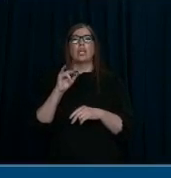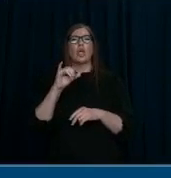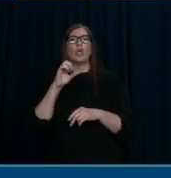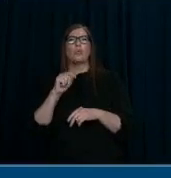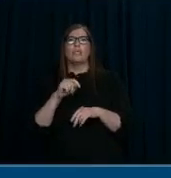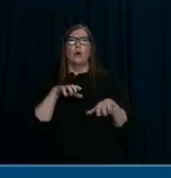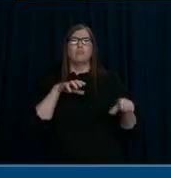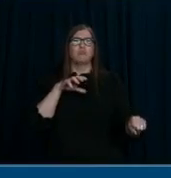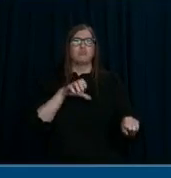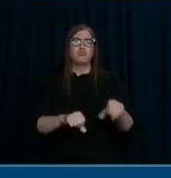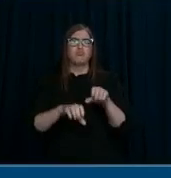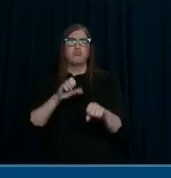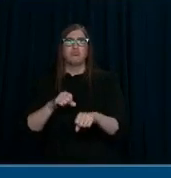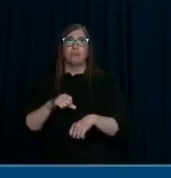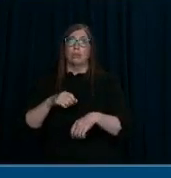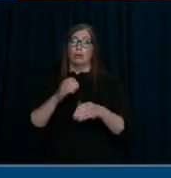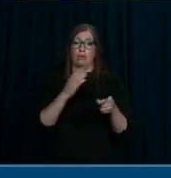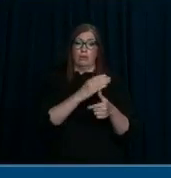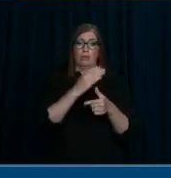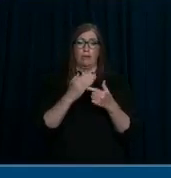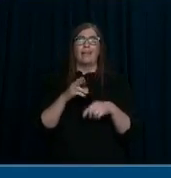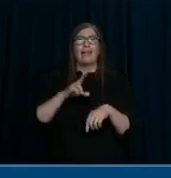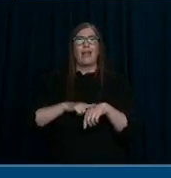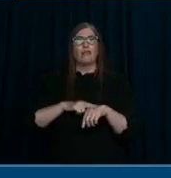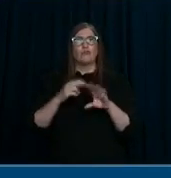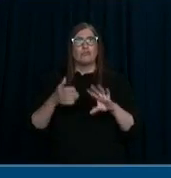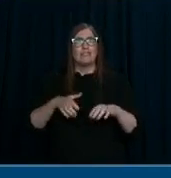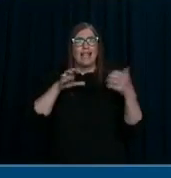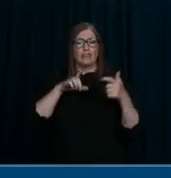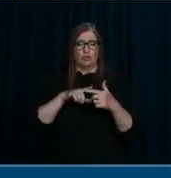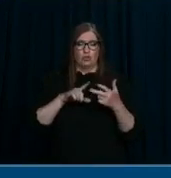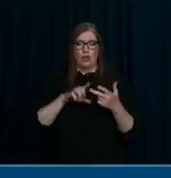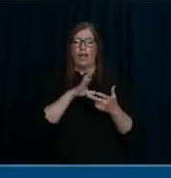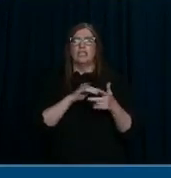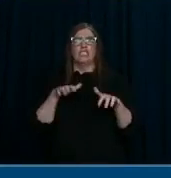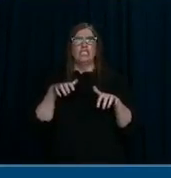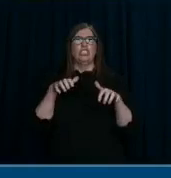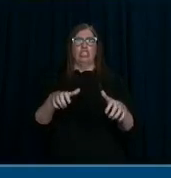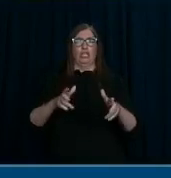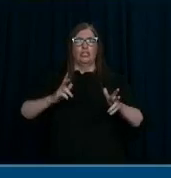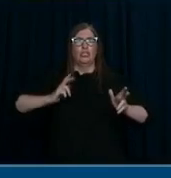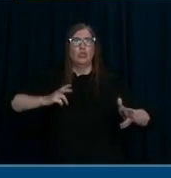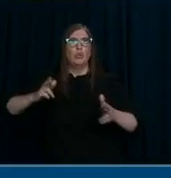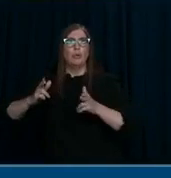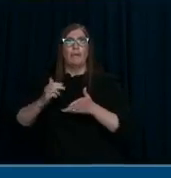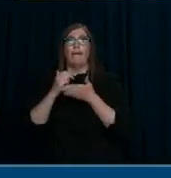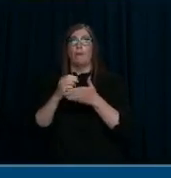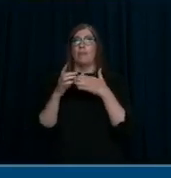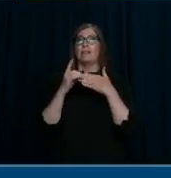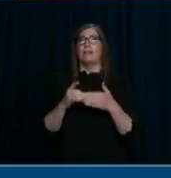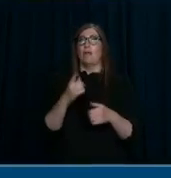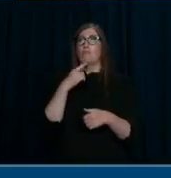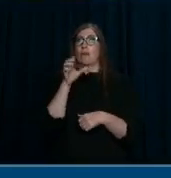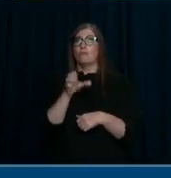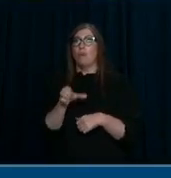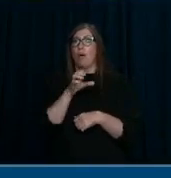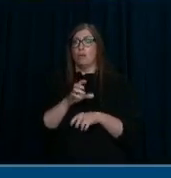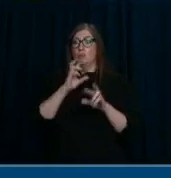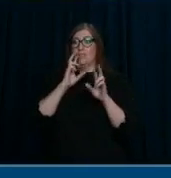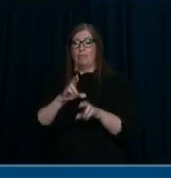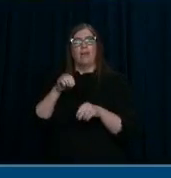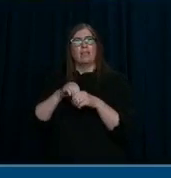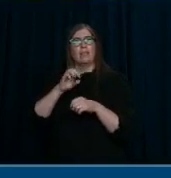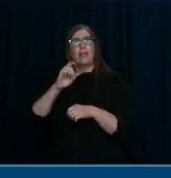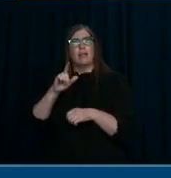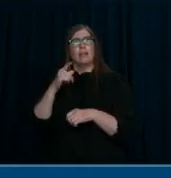attacks, natural disasters, and mass shootings. I helped lead the Red Cross response to the mass shooting in El